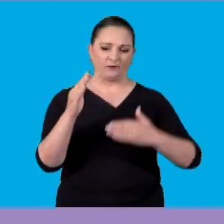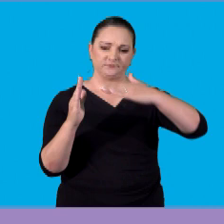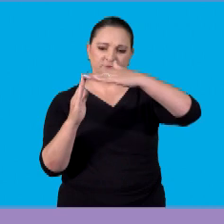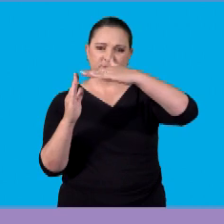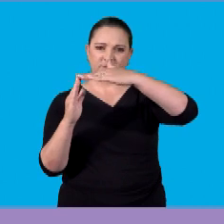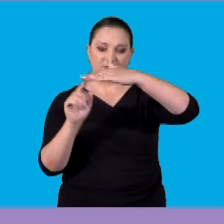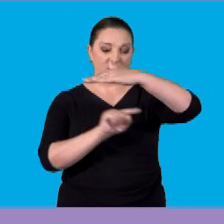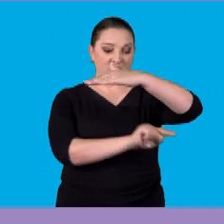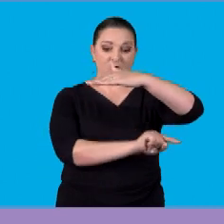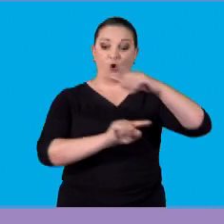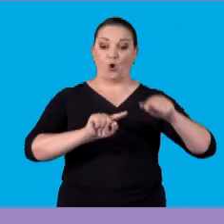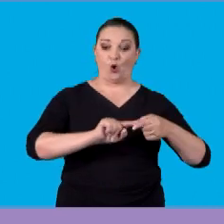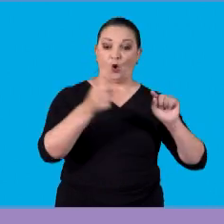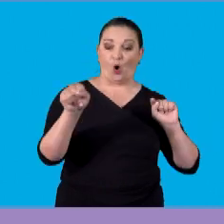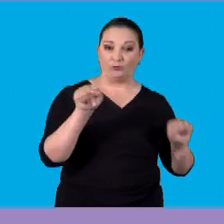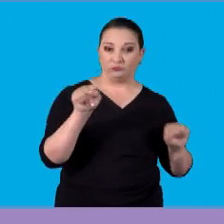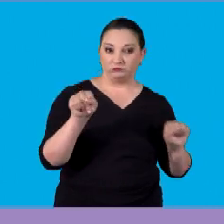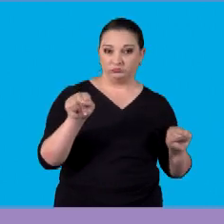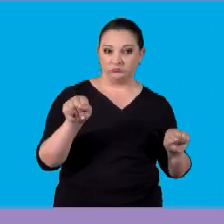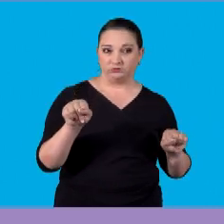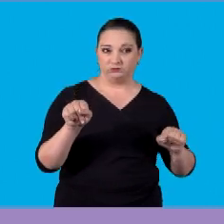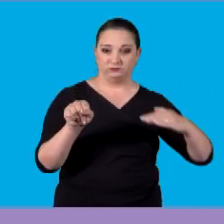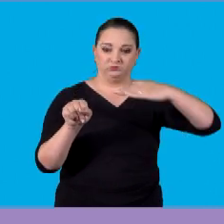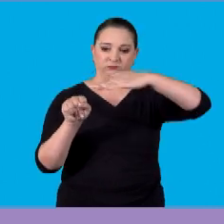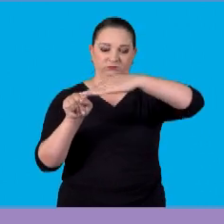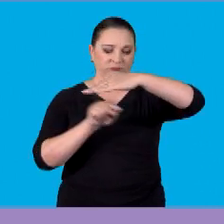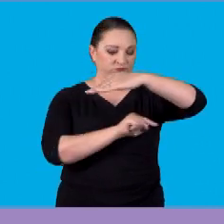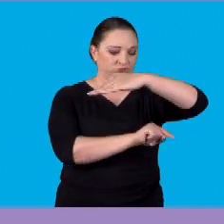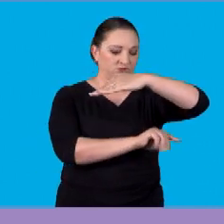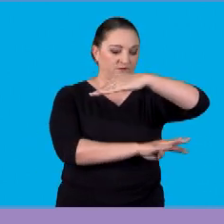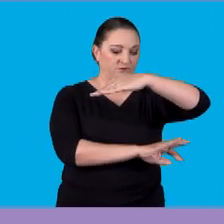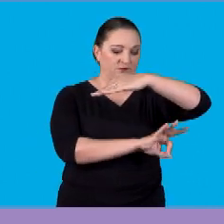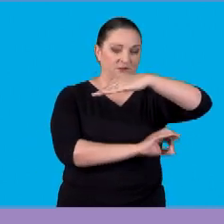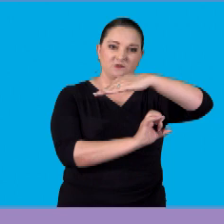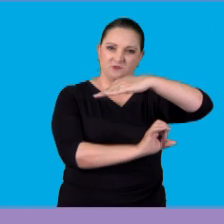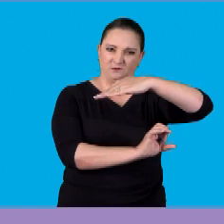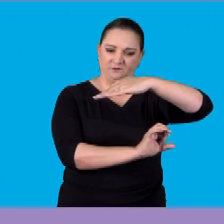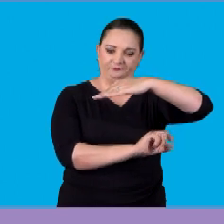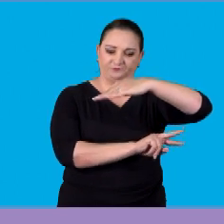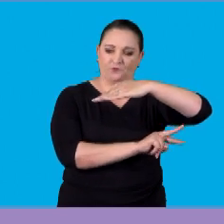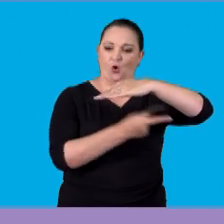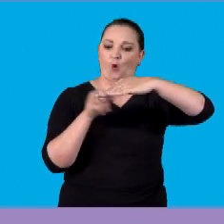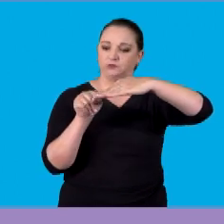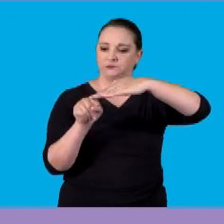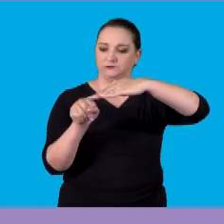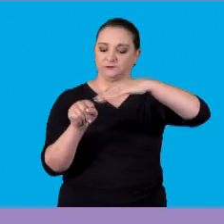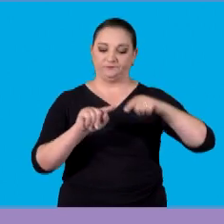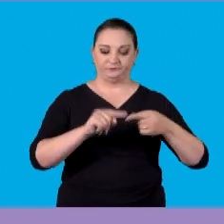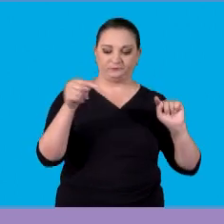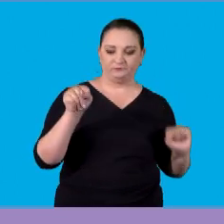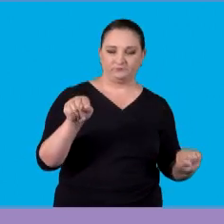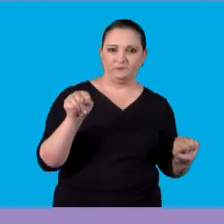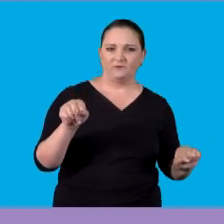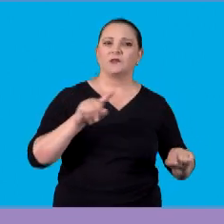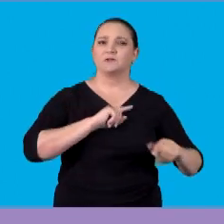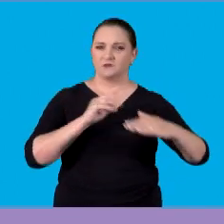that y is opposite our 43 degrees that we just calculated there. So because this is a parallelogram,